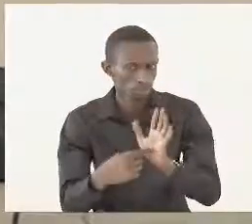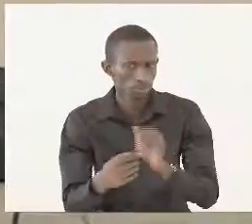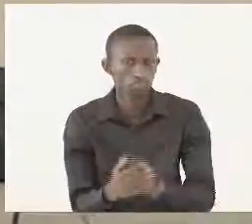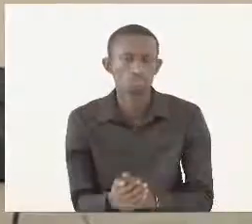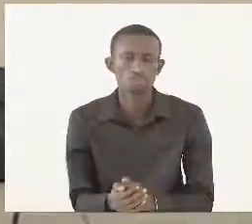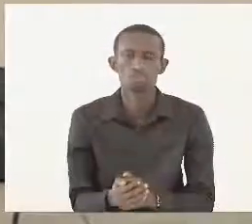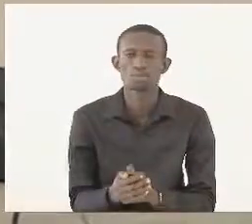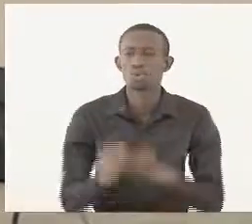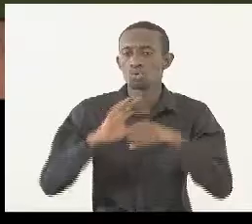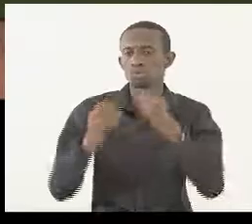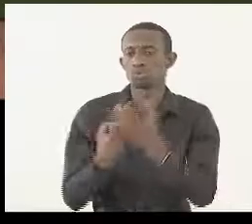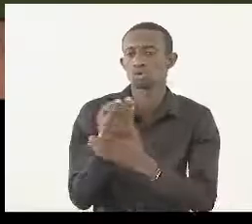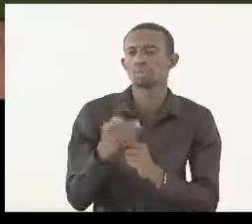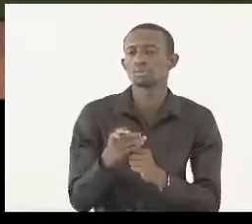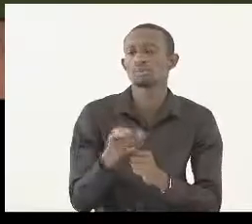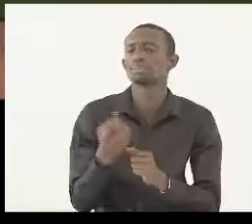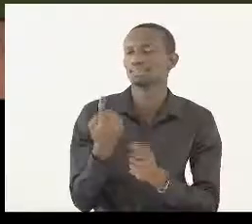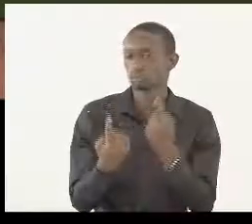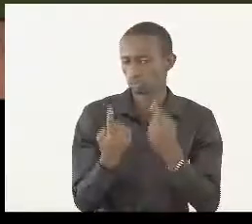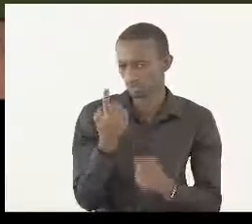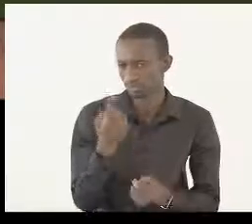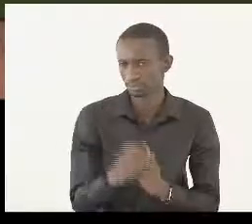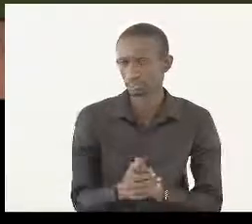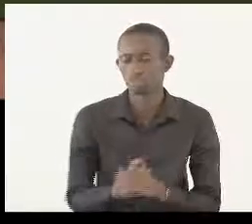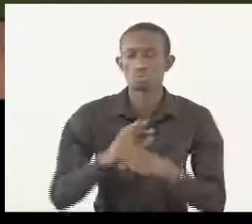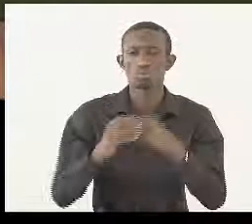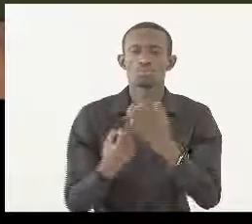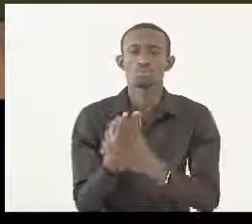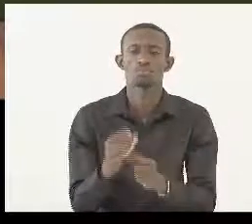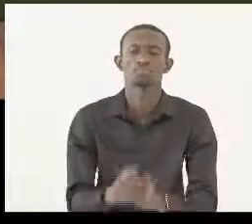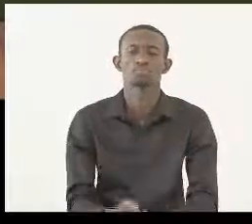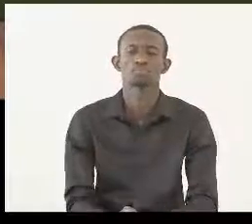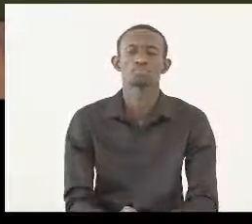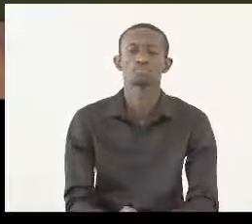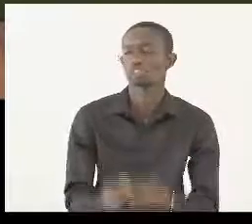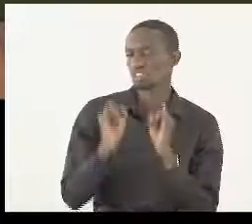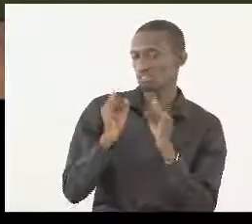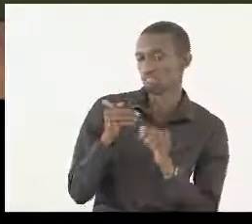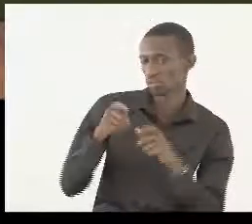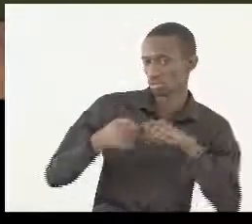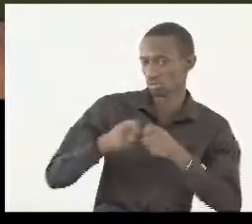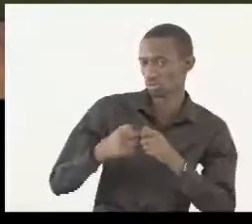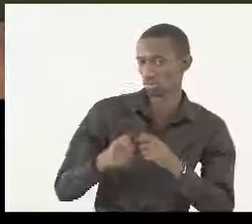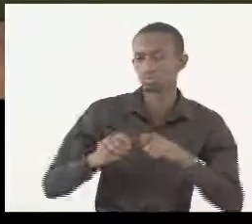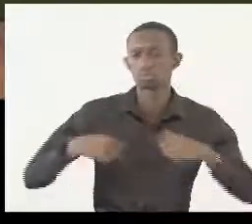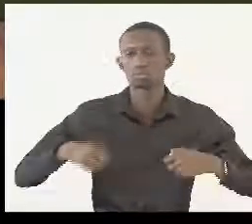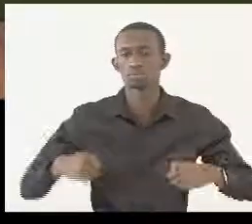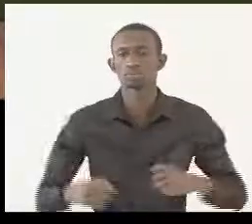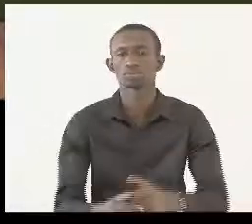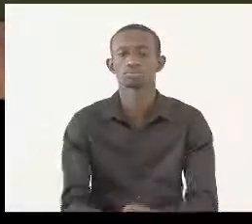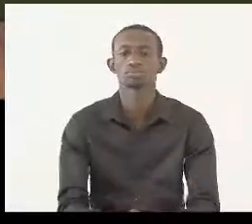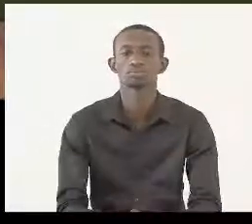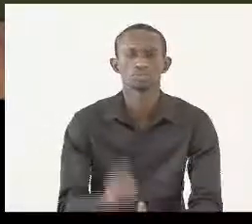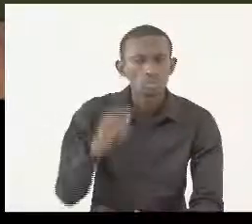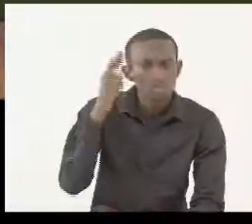the products, or that is one of the products we form when these metals react with water.